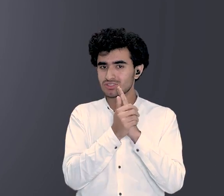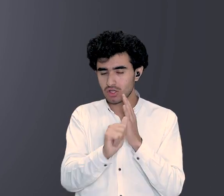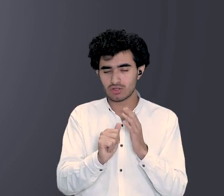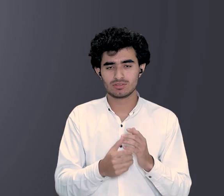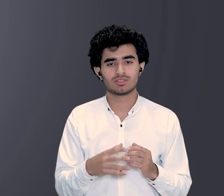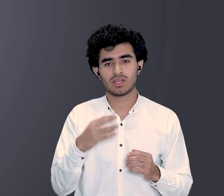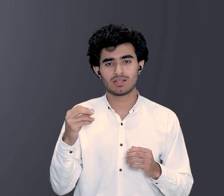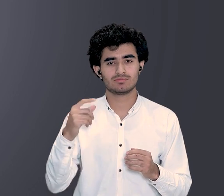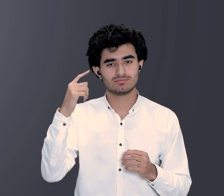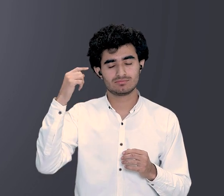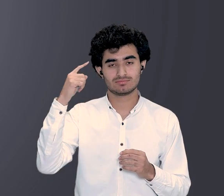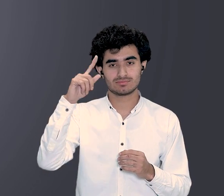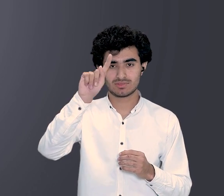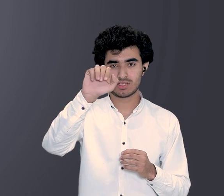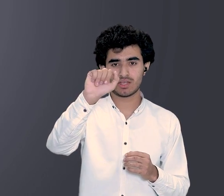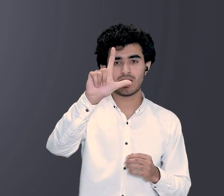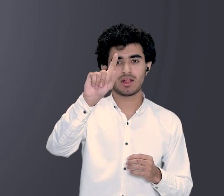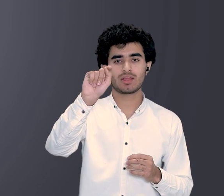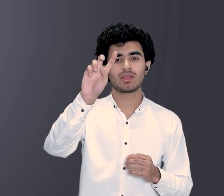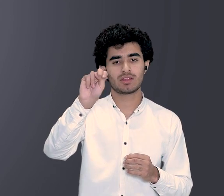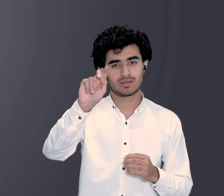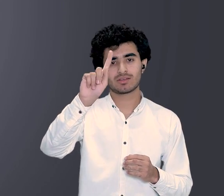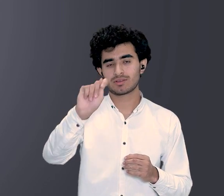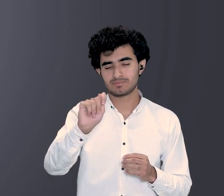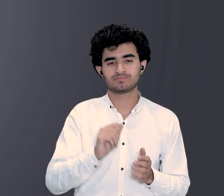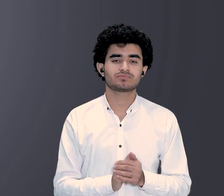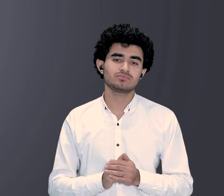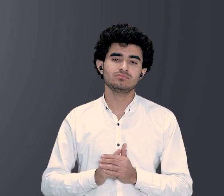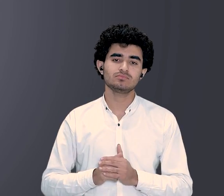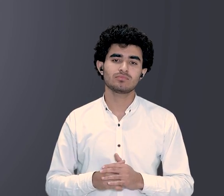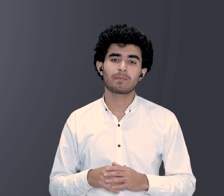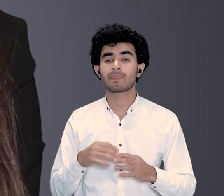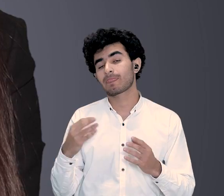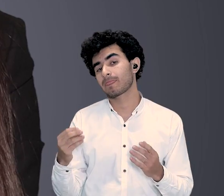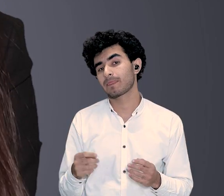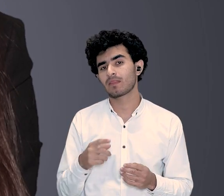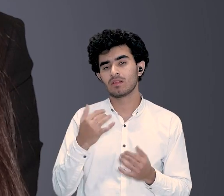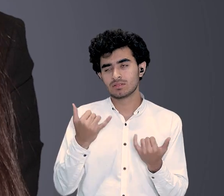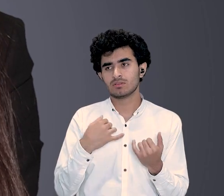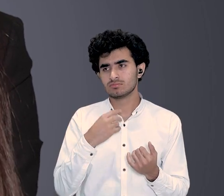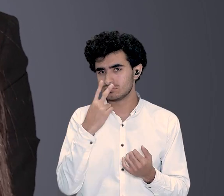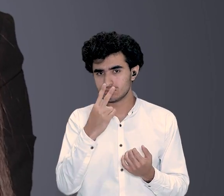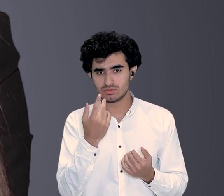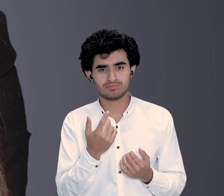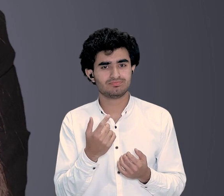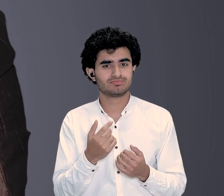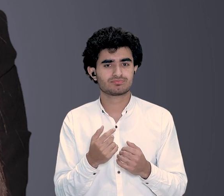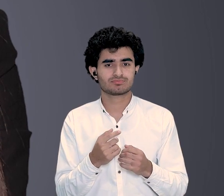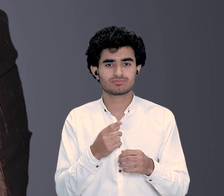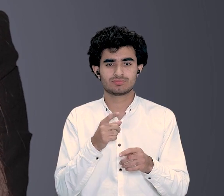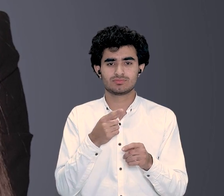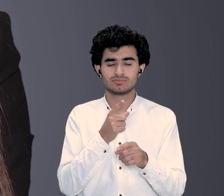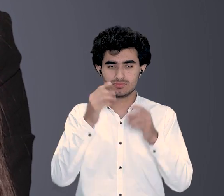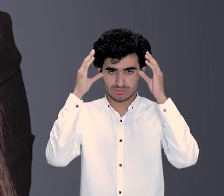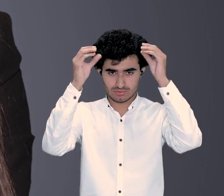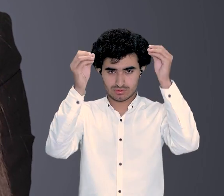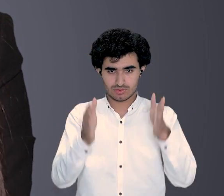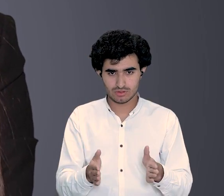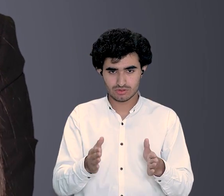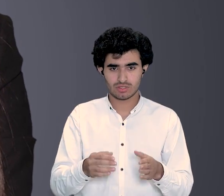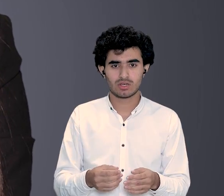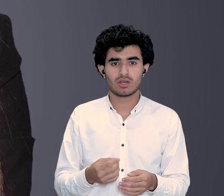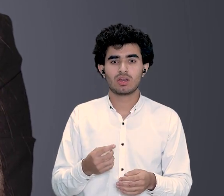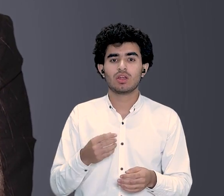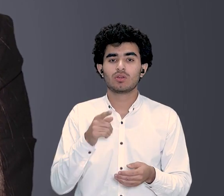schools today, the classrooms were designed in the 19th century. Teachers, by and large, were born in